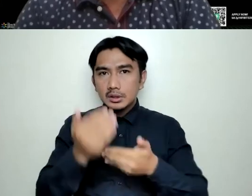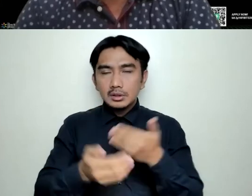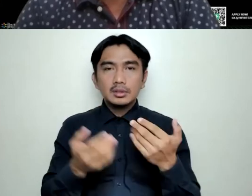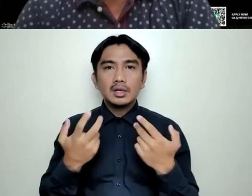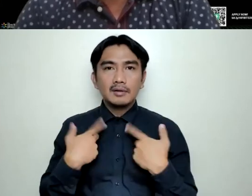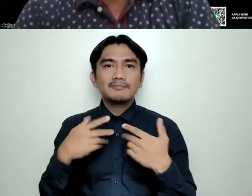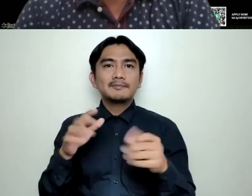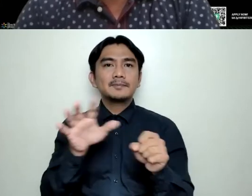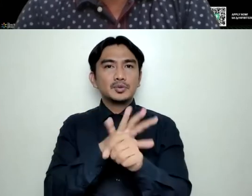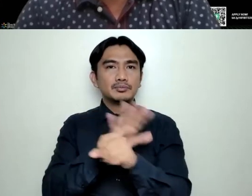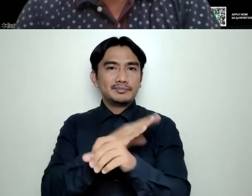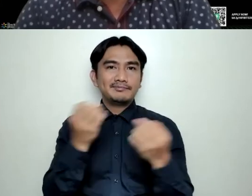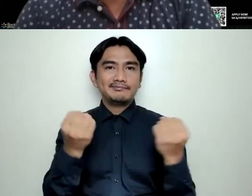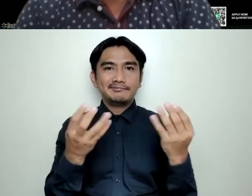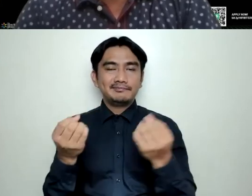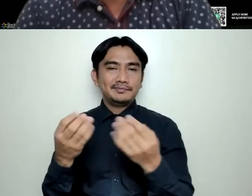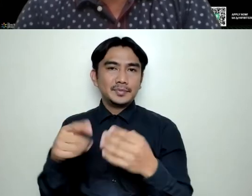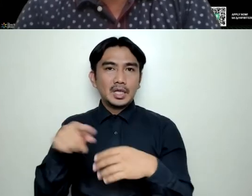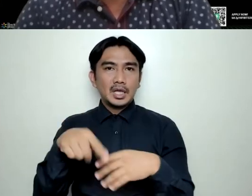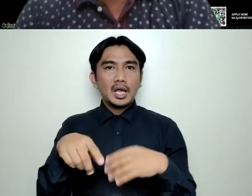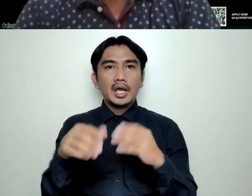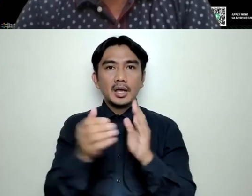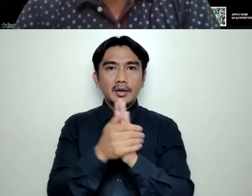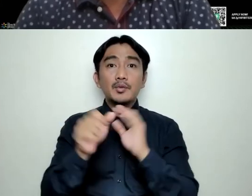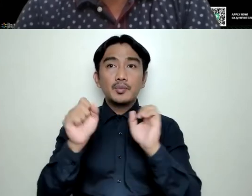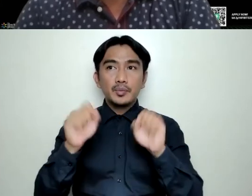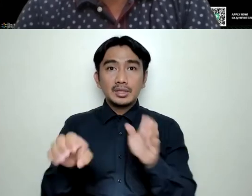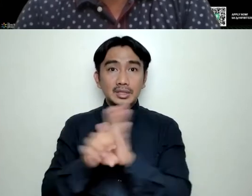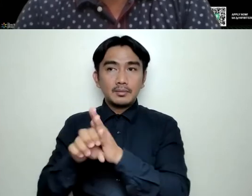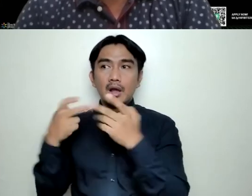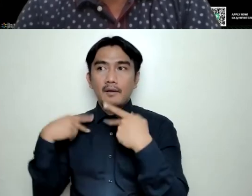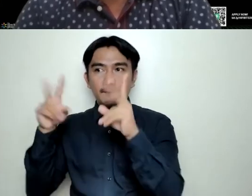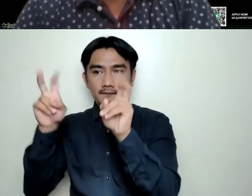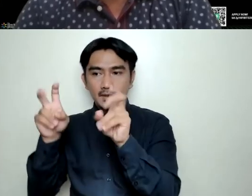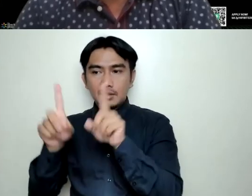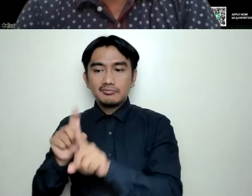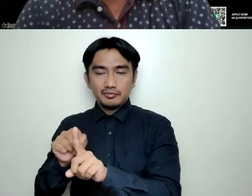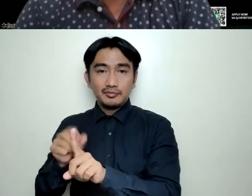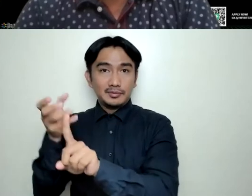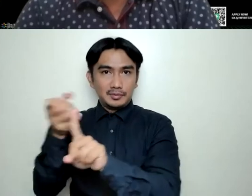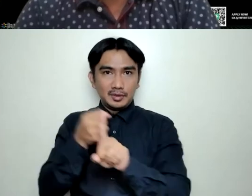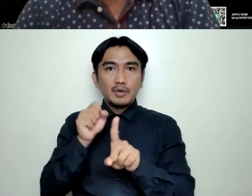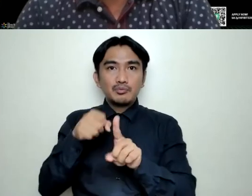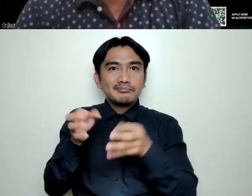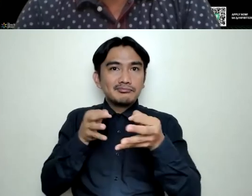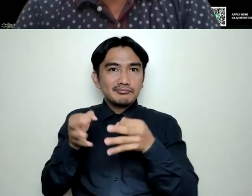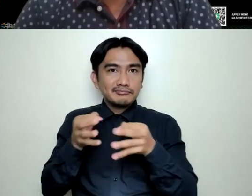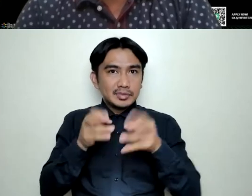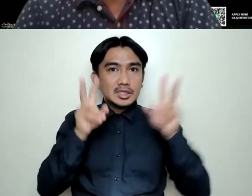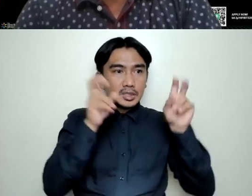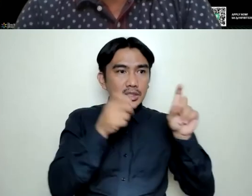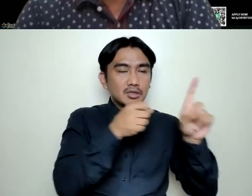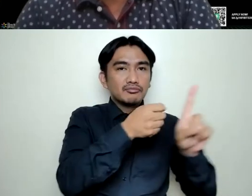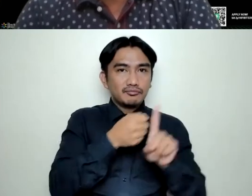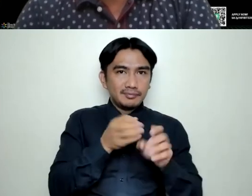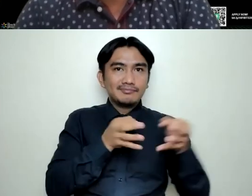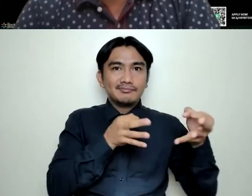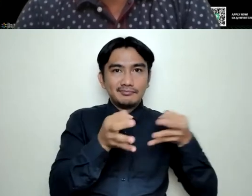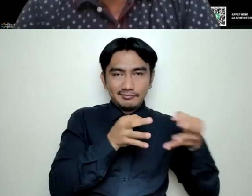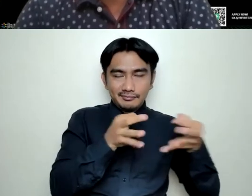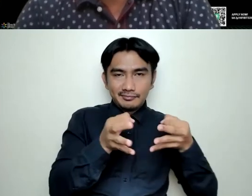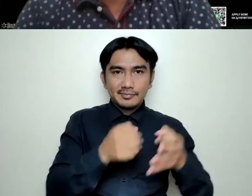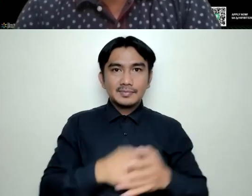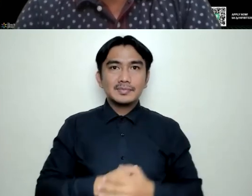experts para any topic, kumbaga system nga yung tinatanaano natin, system yung tinatarget natin. So that it means